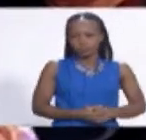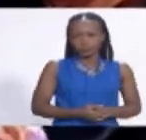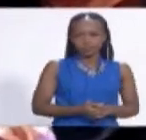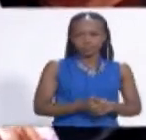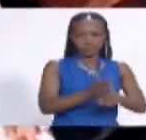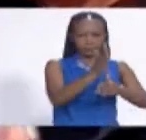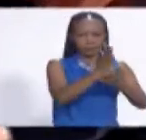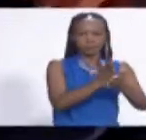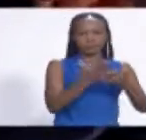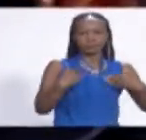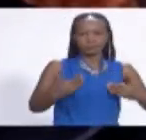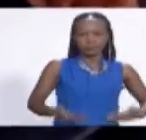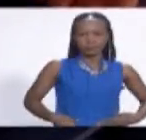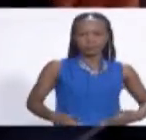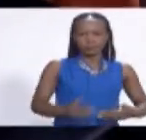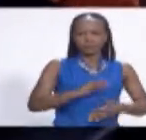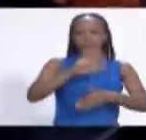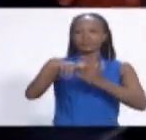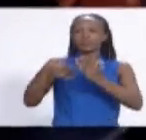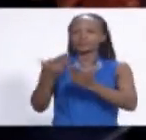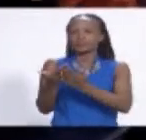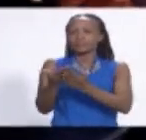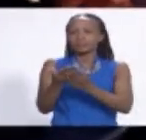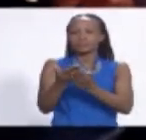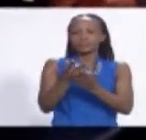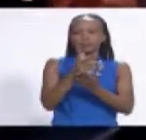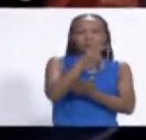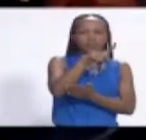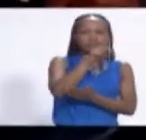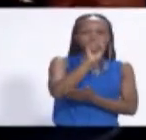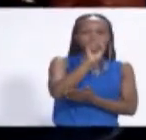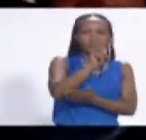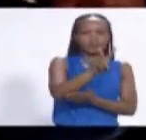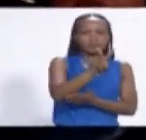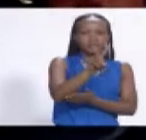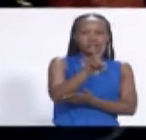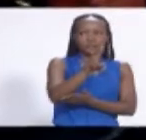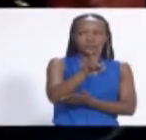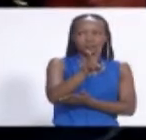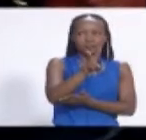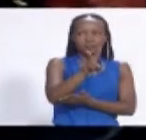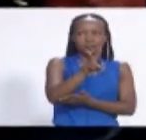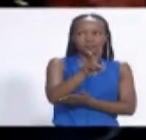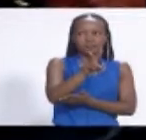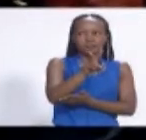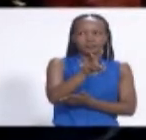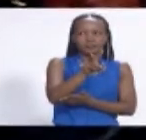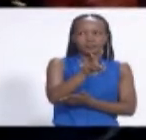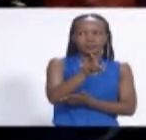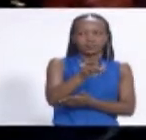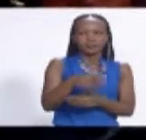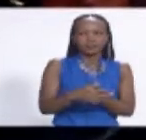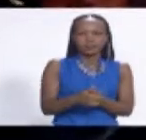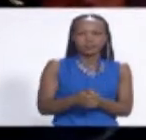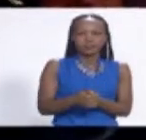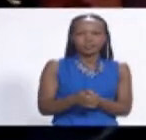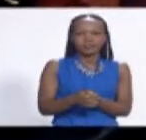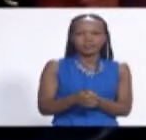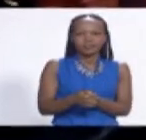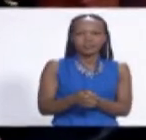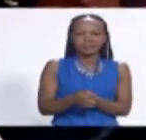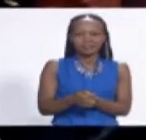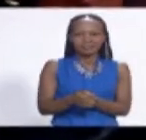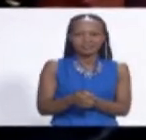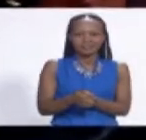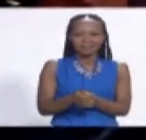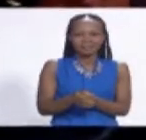summoned all the public transport operators, the Matatu associations, the 6 of them, then